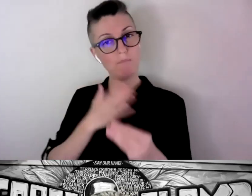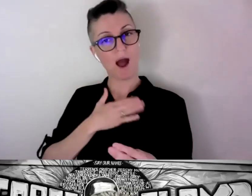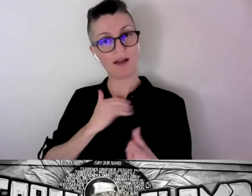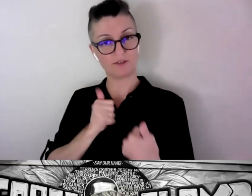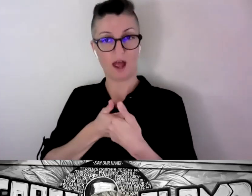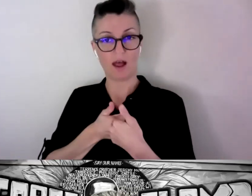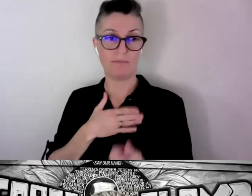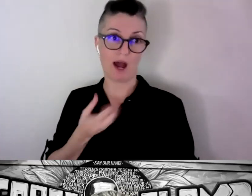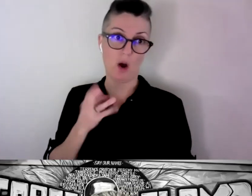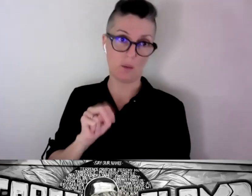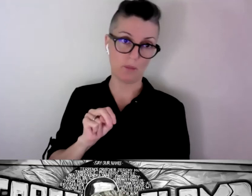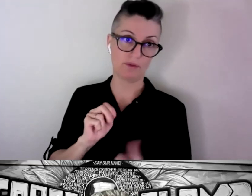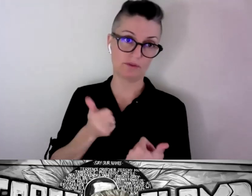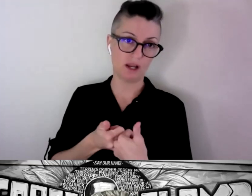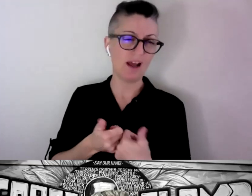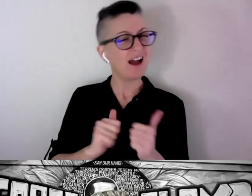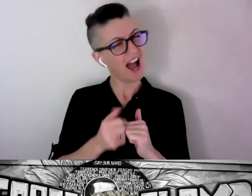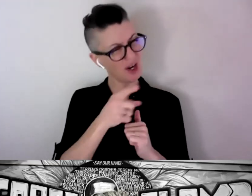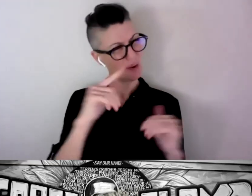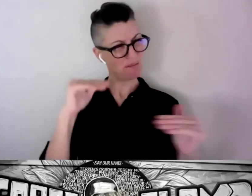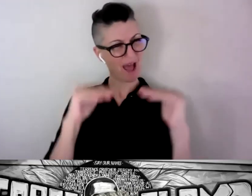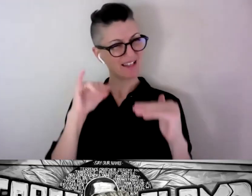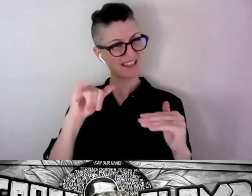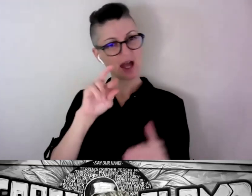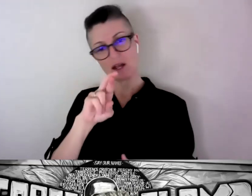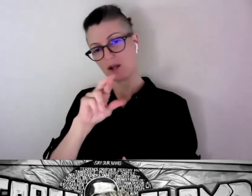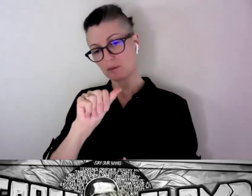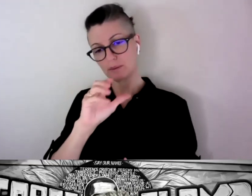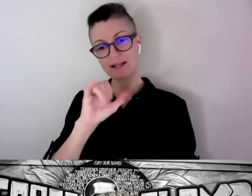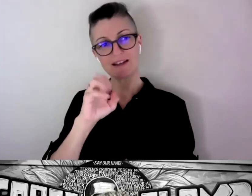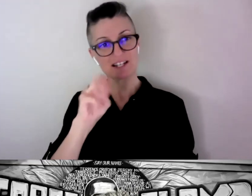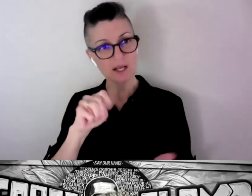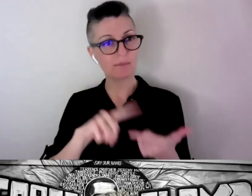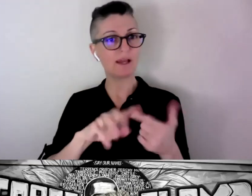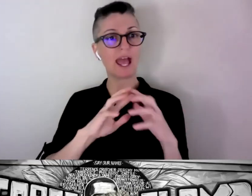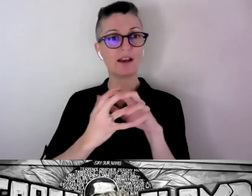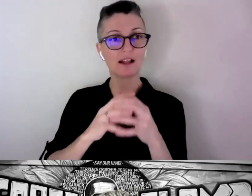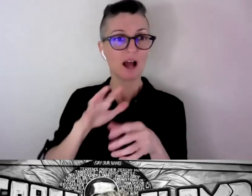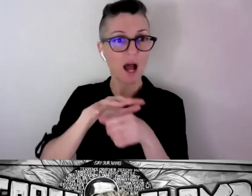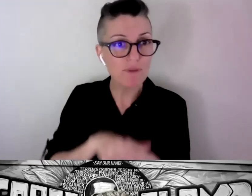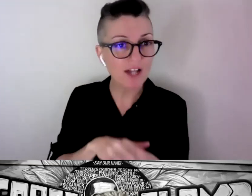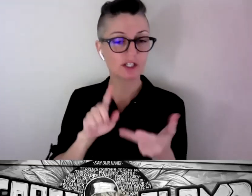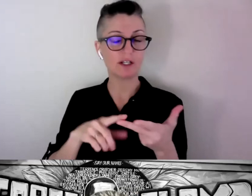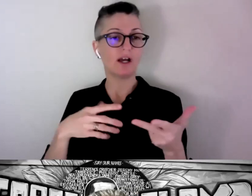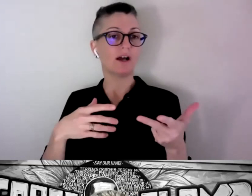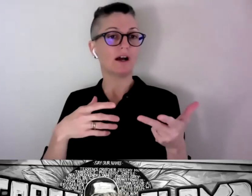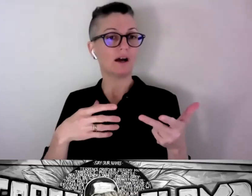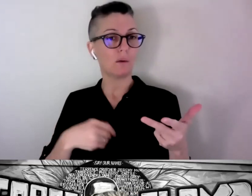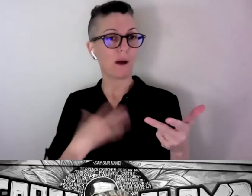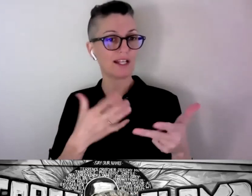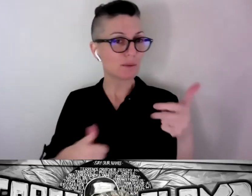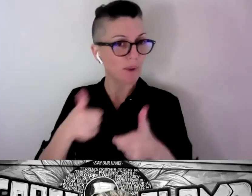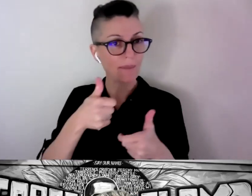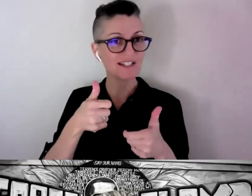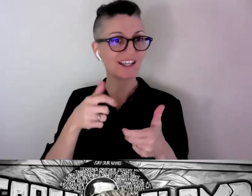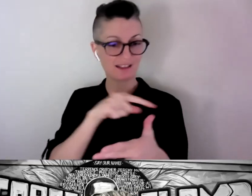you balance highlighting issues of like white supremacy, racism, and intersectional oppression, and at the same time being able to highlight the beauty,